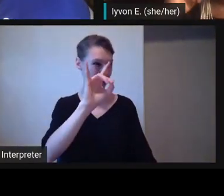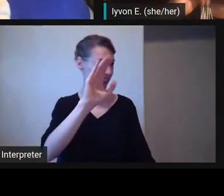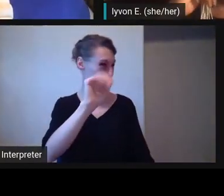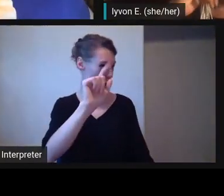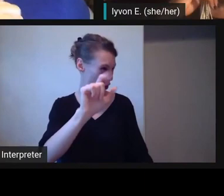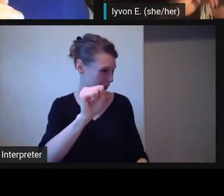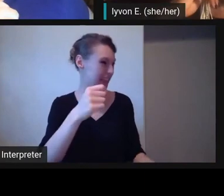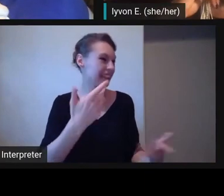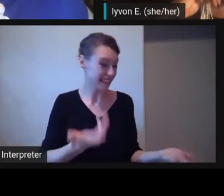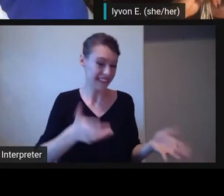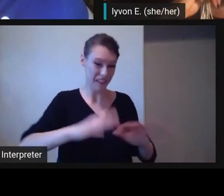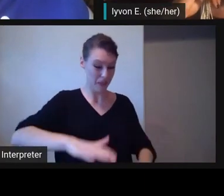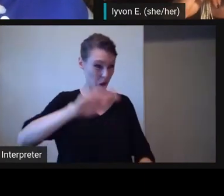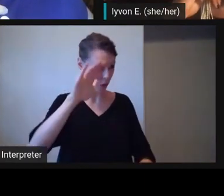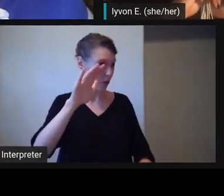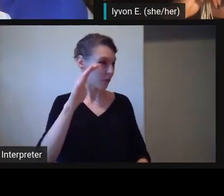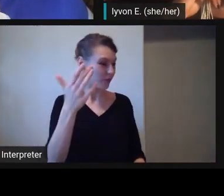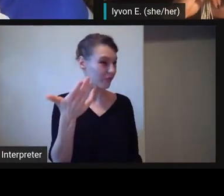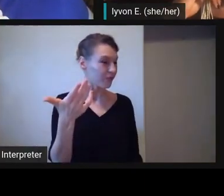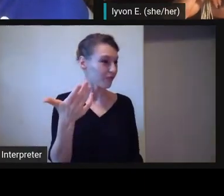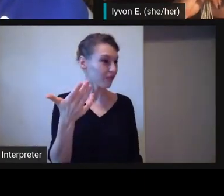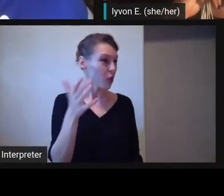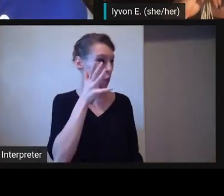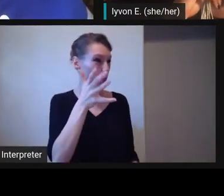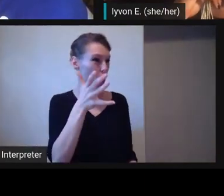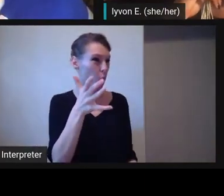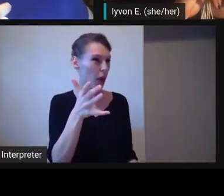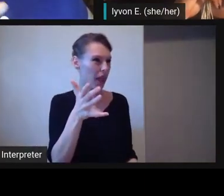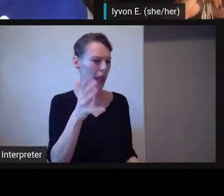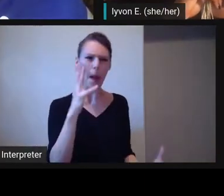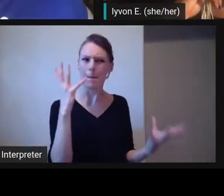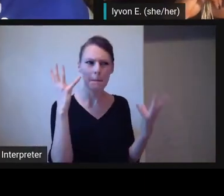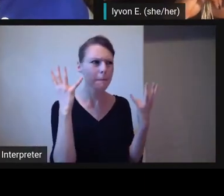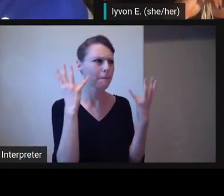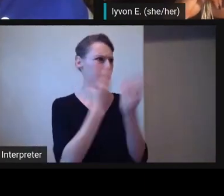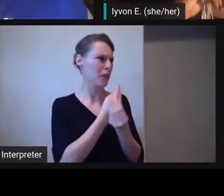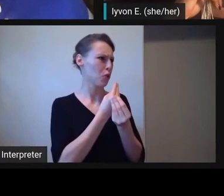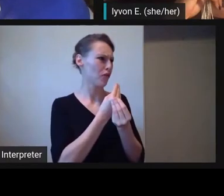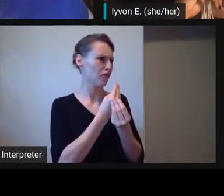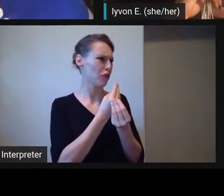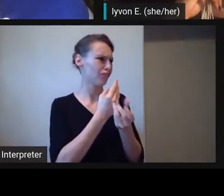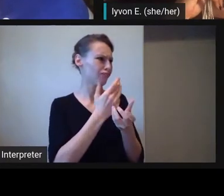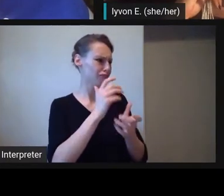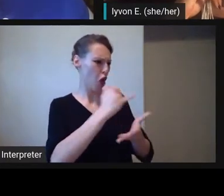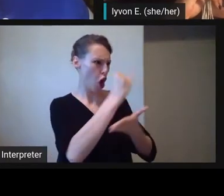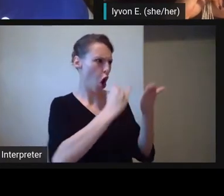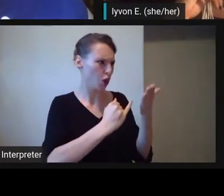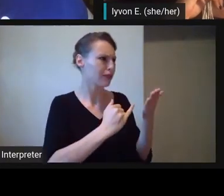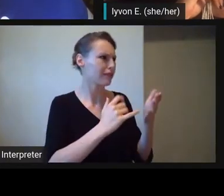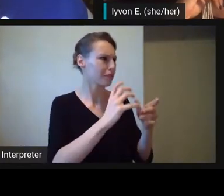Z. I think we're going to get some really beautiful work coming out of that